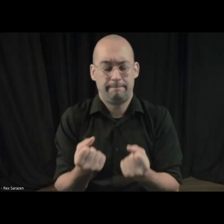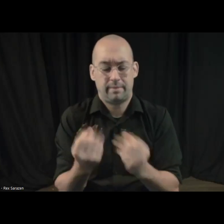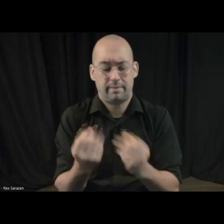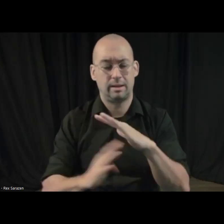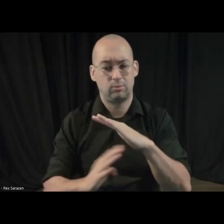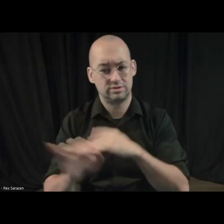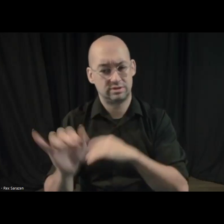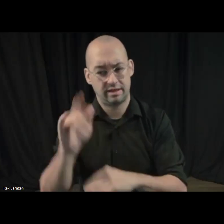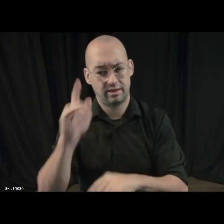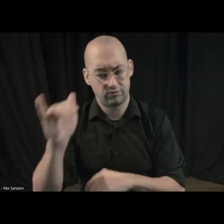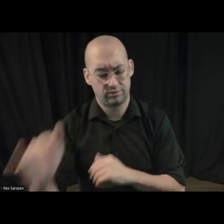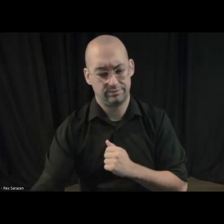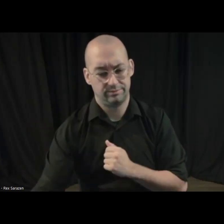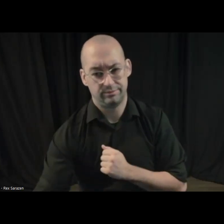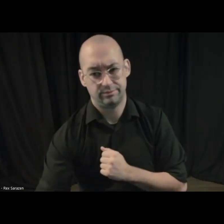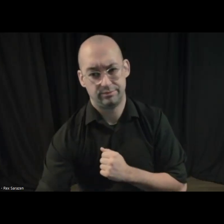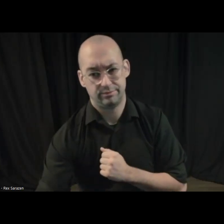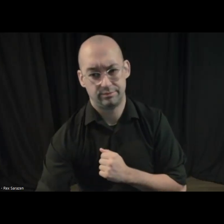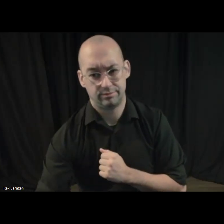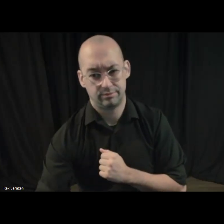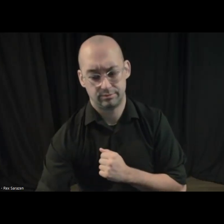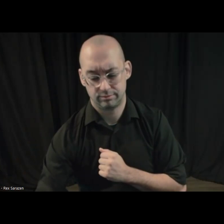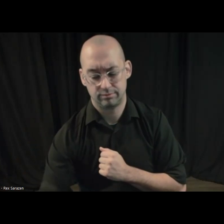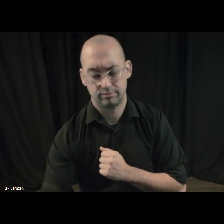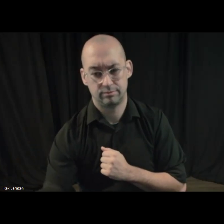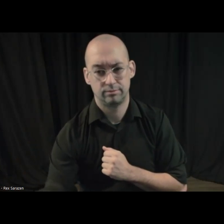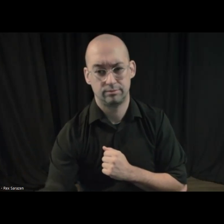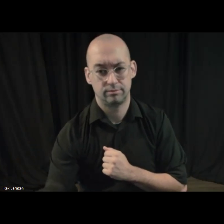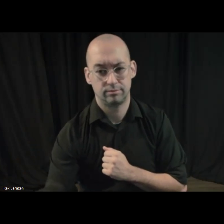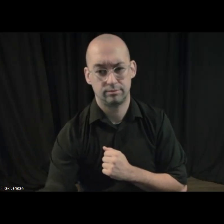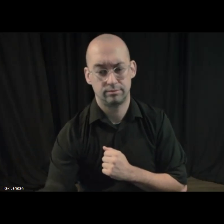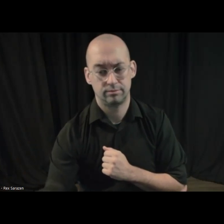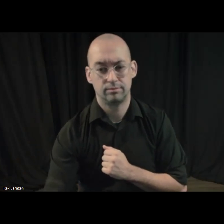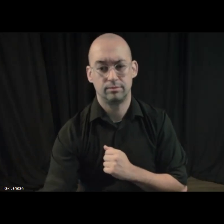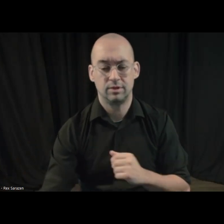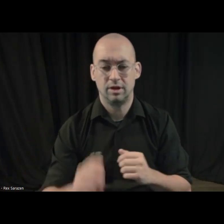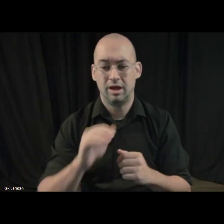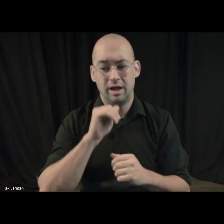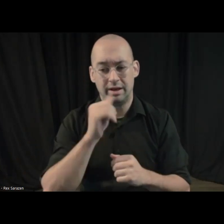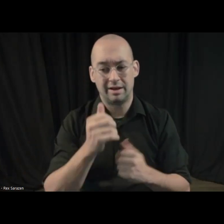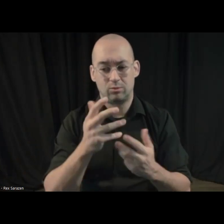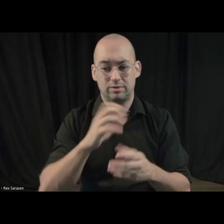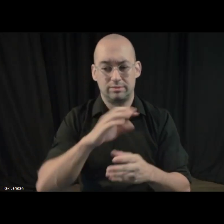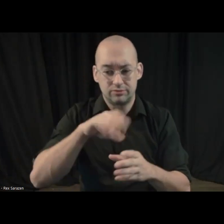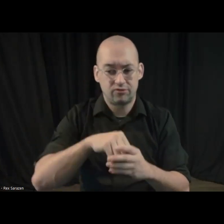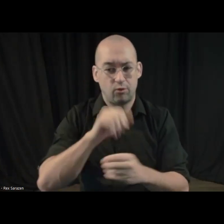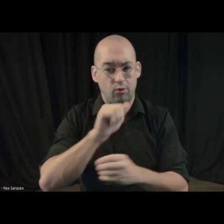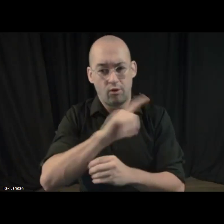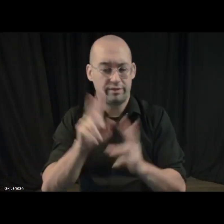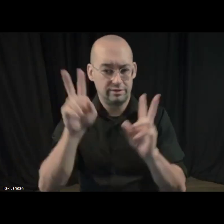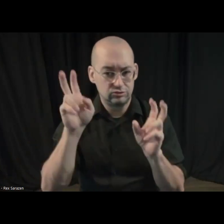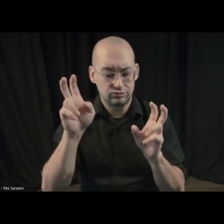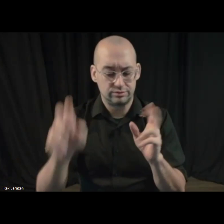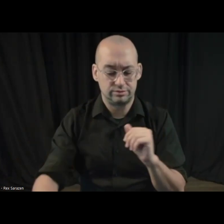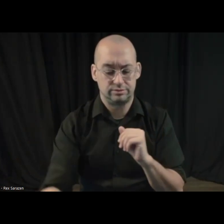And I'm not intending to go over all the different issues that older immigrants might be experiencing in this moment, but I kind of wanted to offer